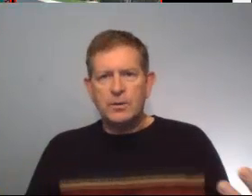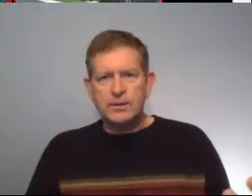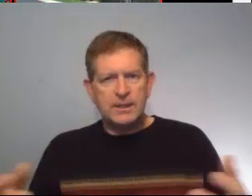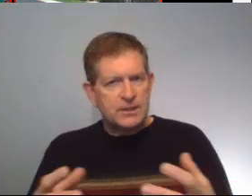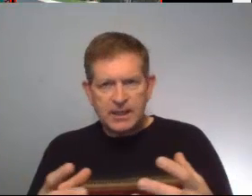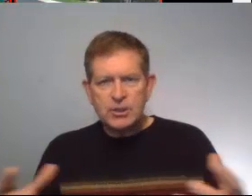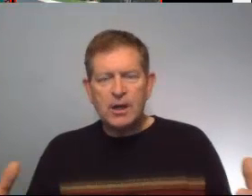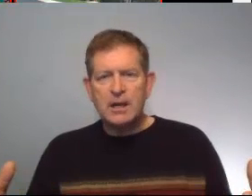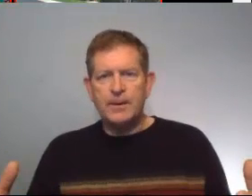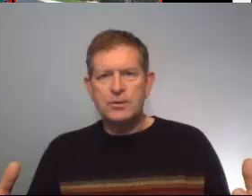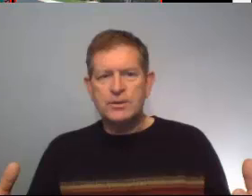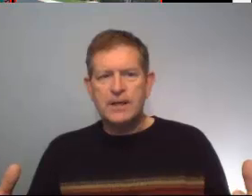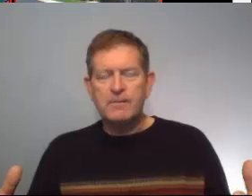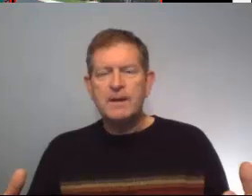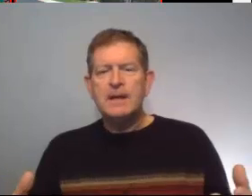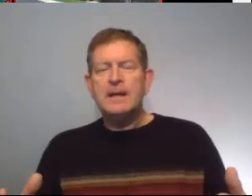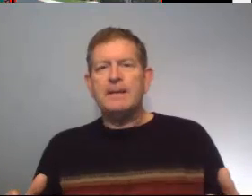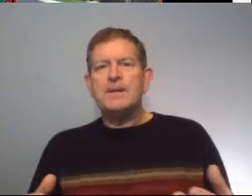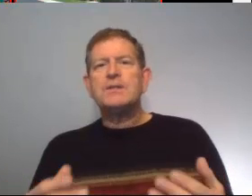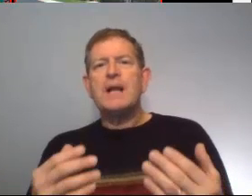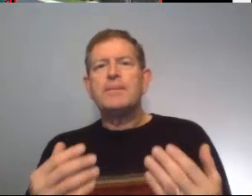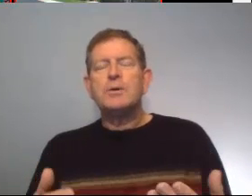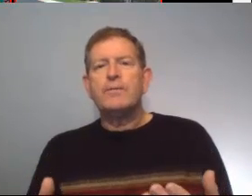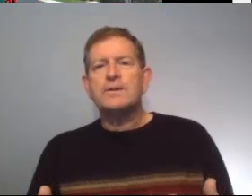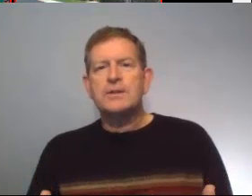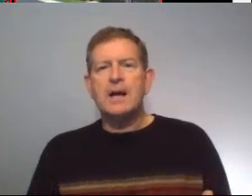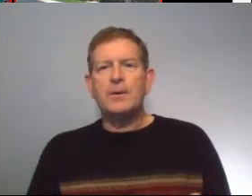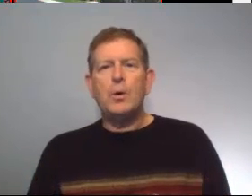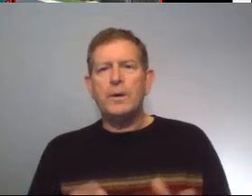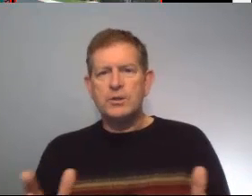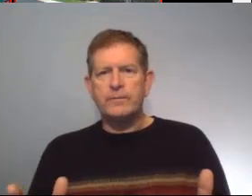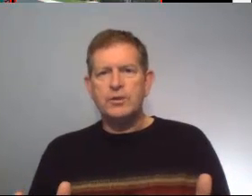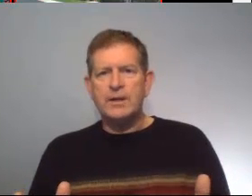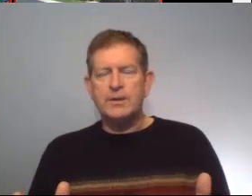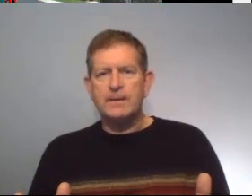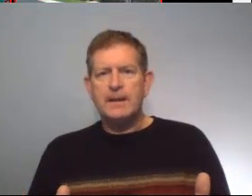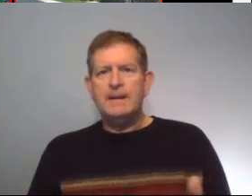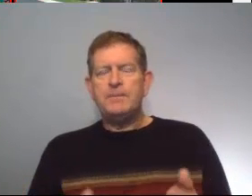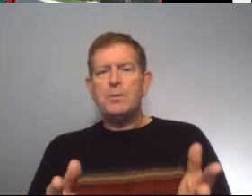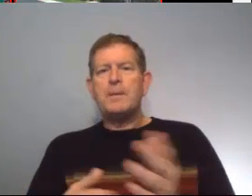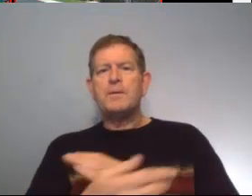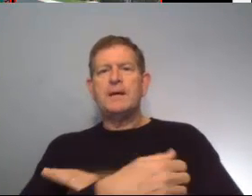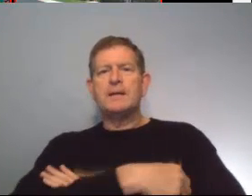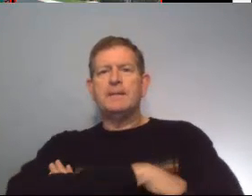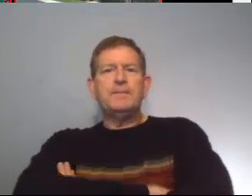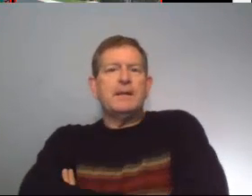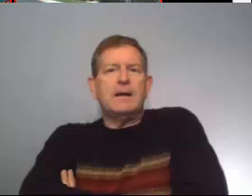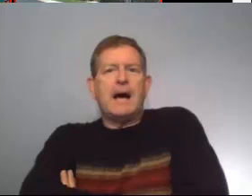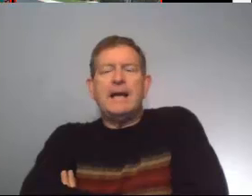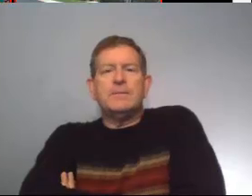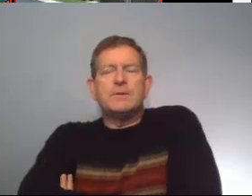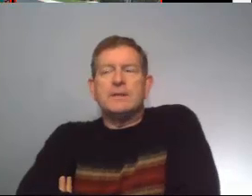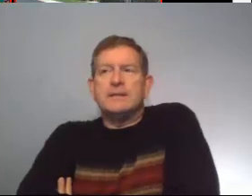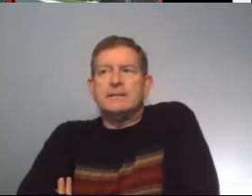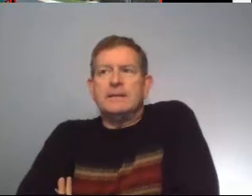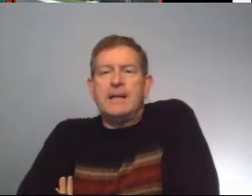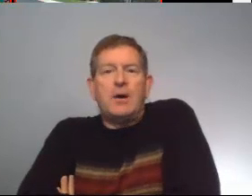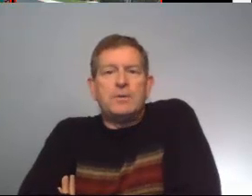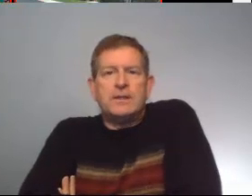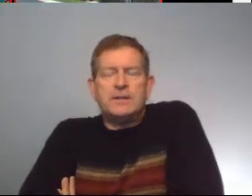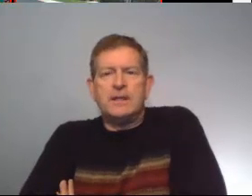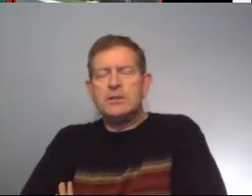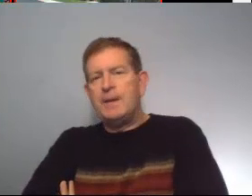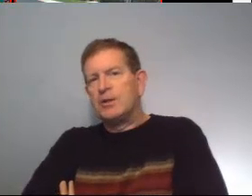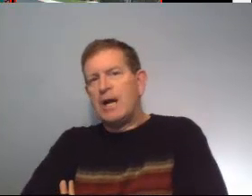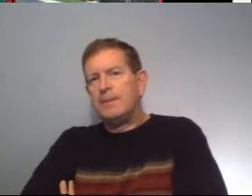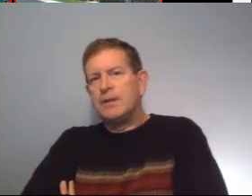extended discourse, an extended talk about yourself. This is an opportunity for us to talk about the whole issue of gender. You remember that items,